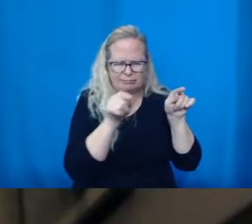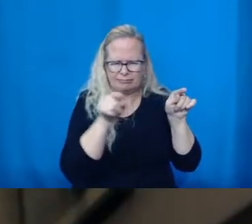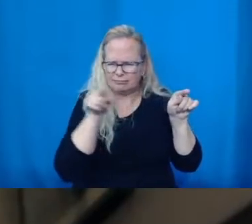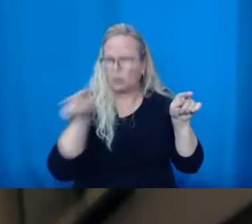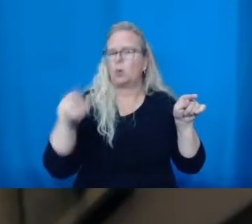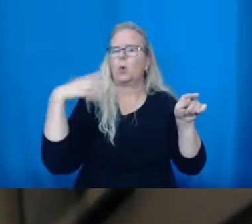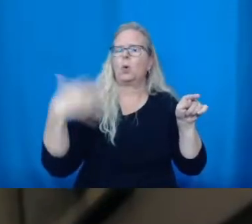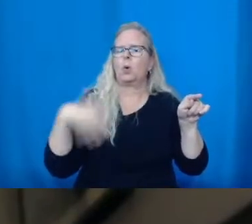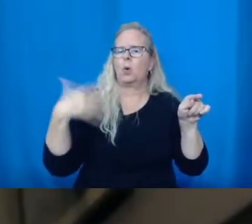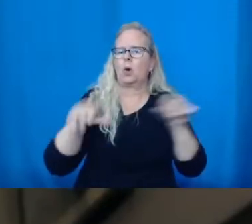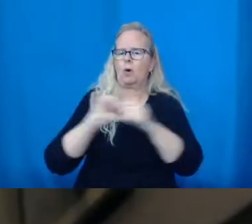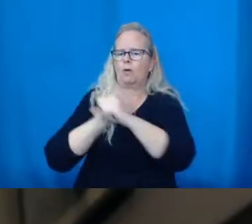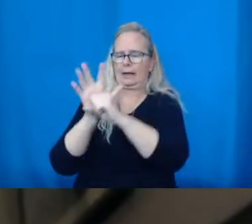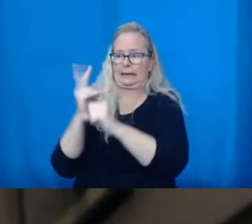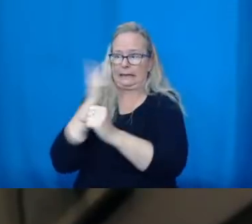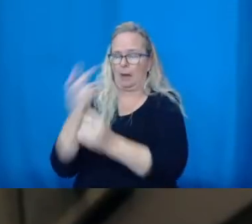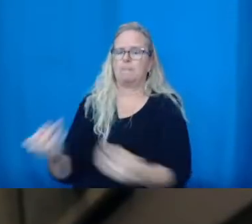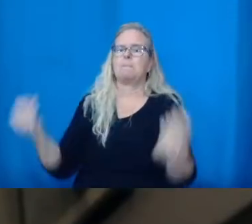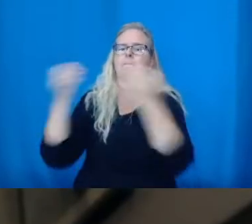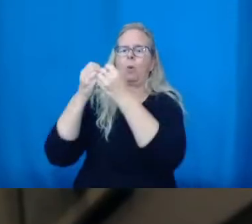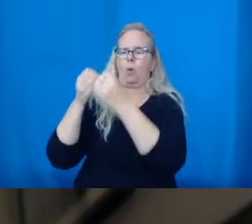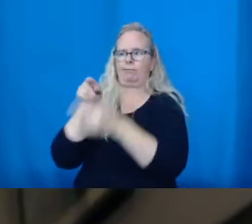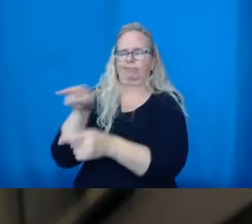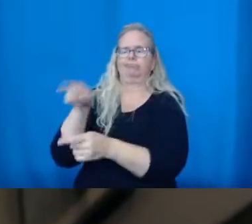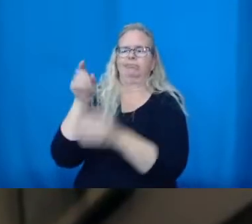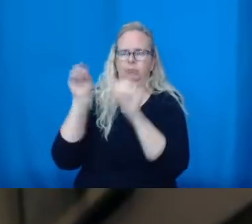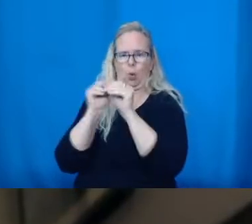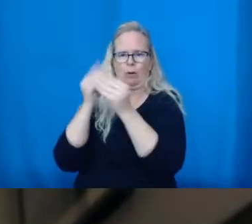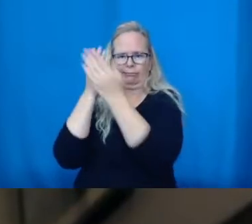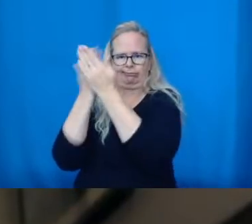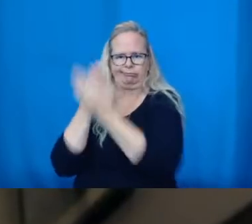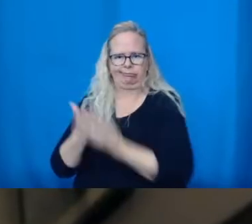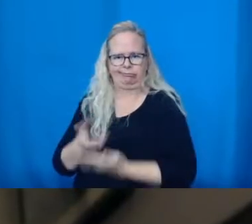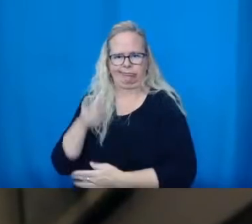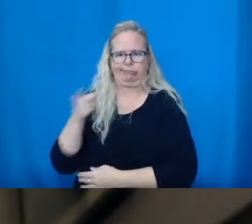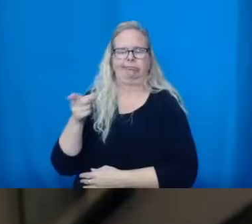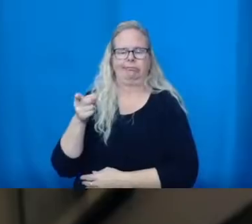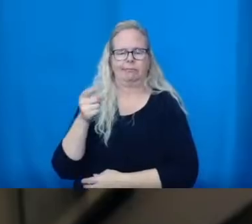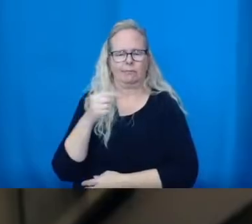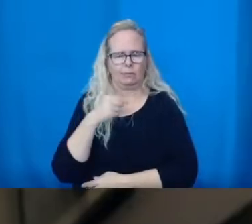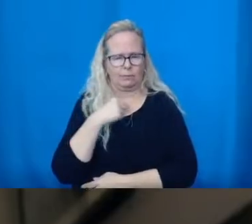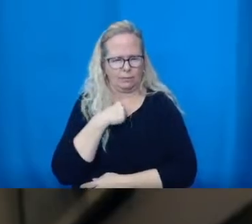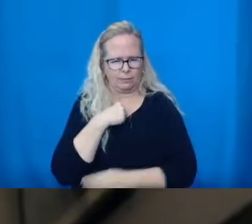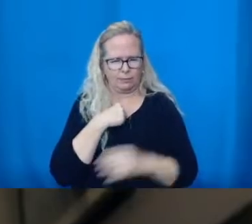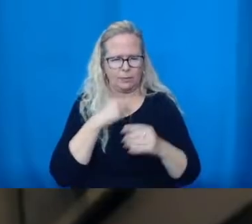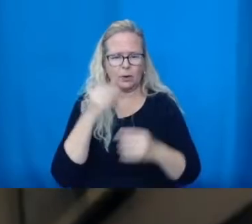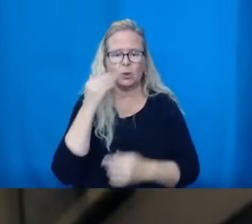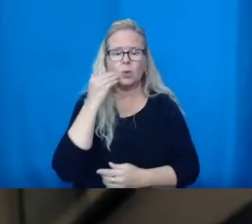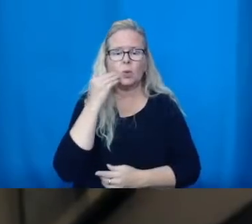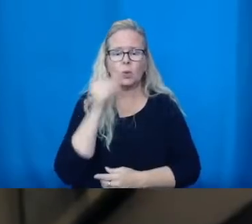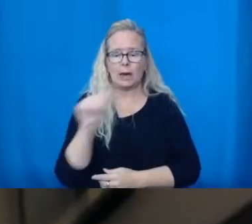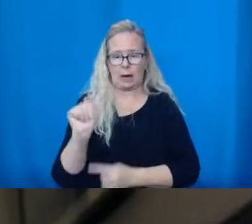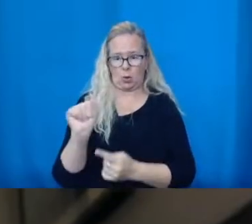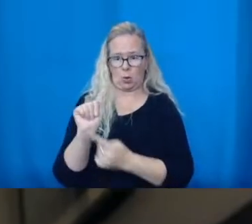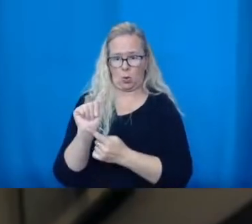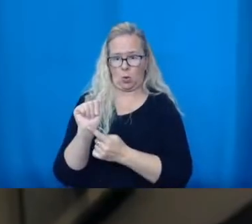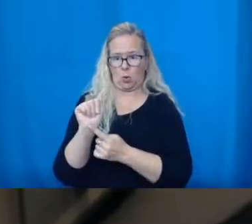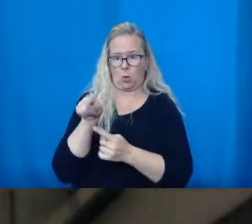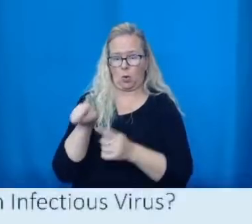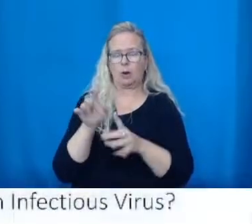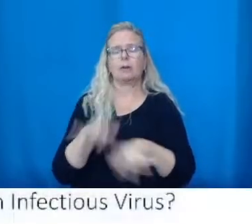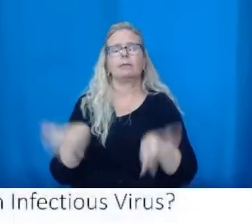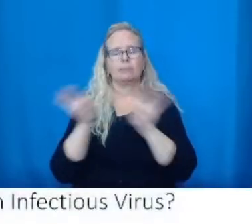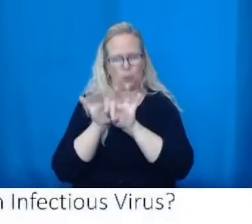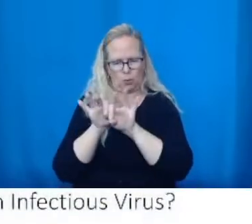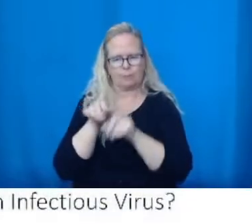that aerosols are playing an important role, not only for COVID-19, but for respiratory diseases and transmission in general. Next